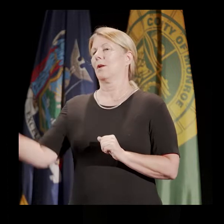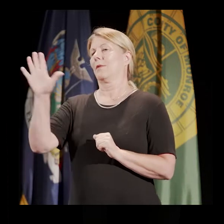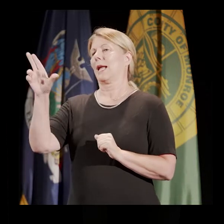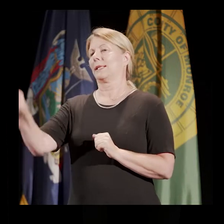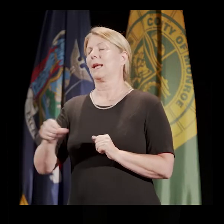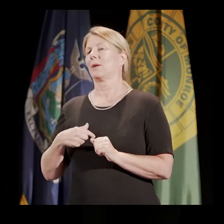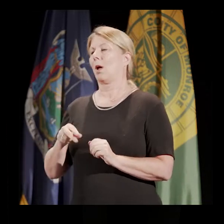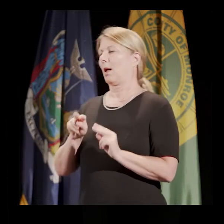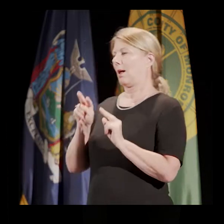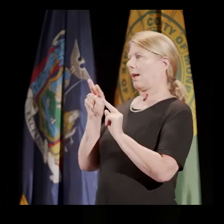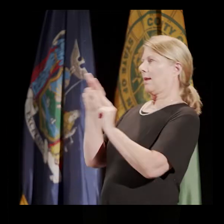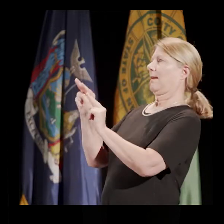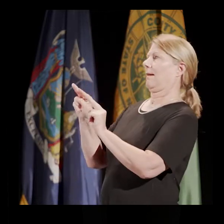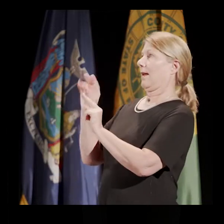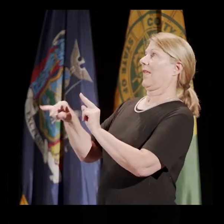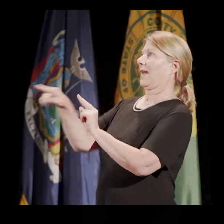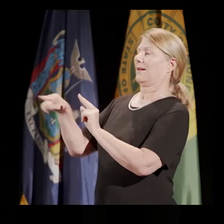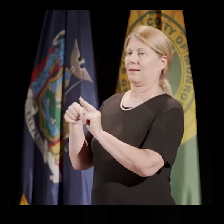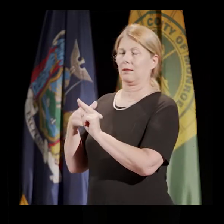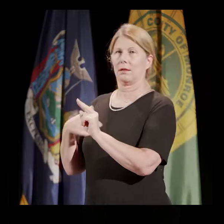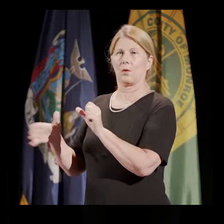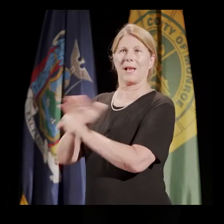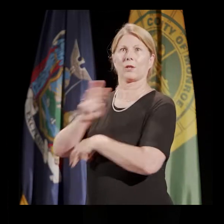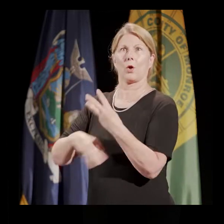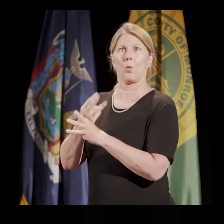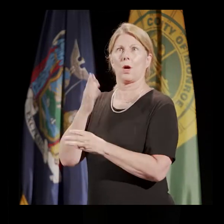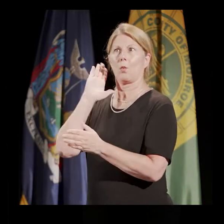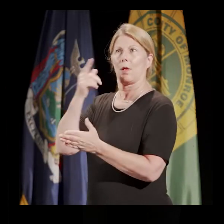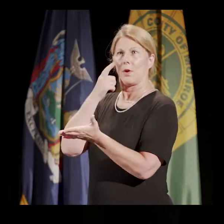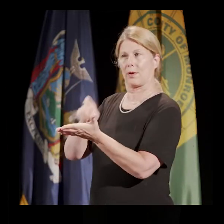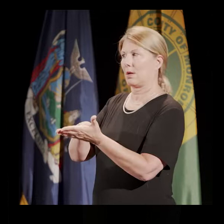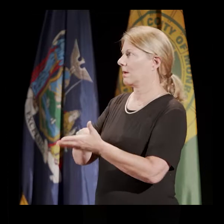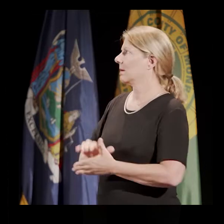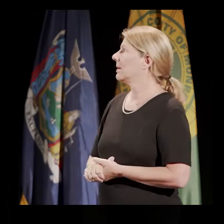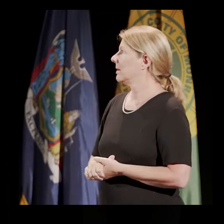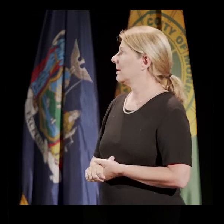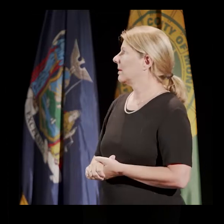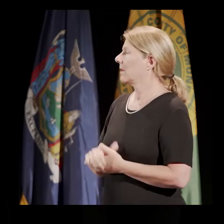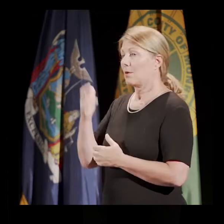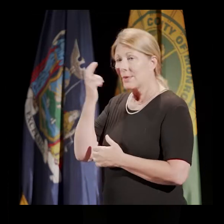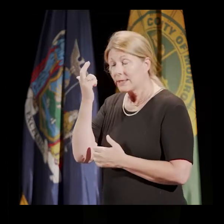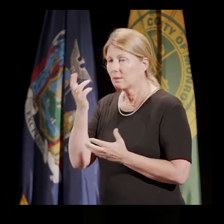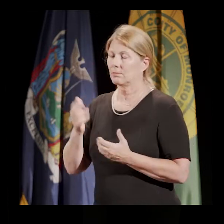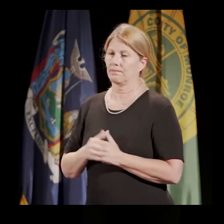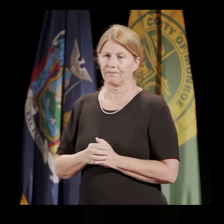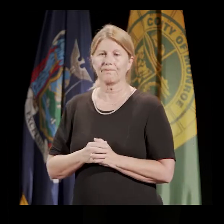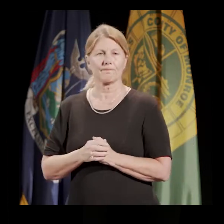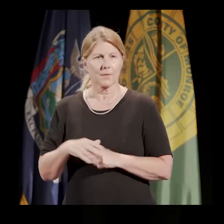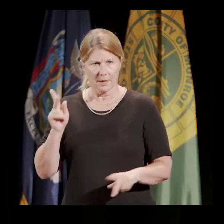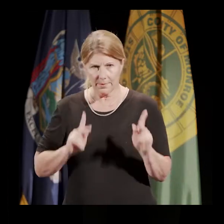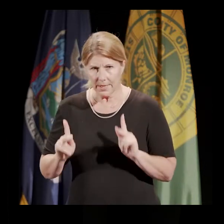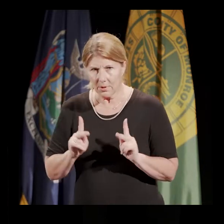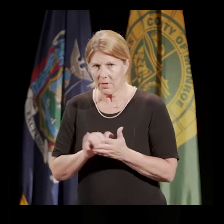And the reason is simple. The reason is simple. The people of this